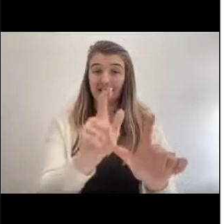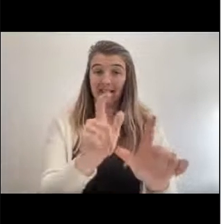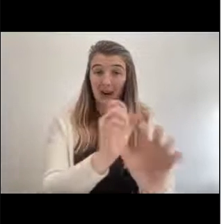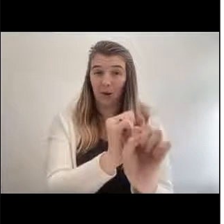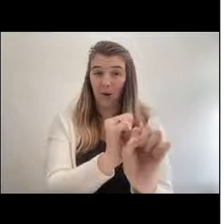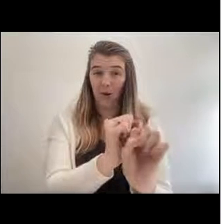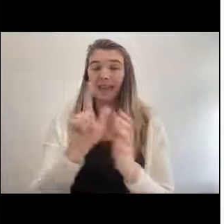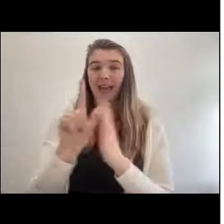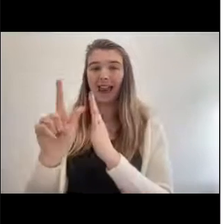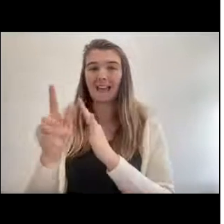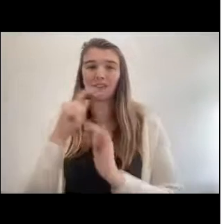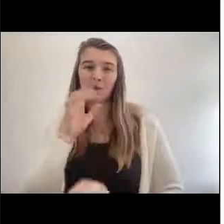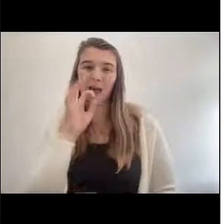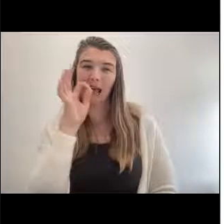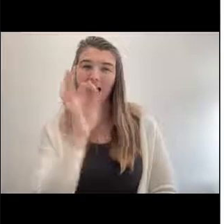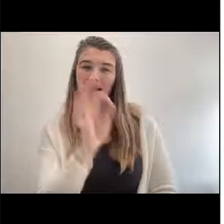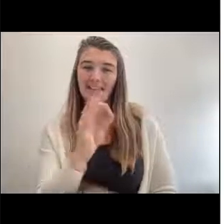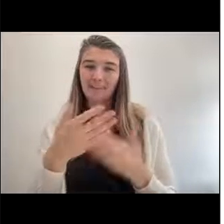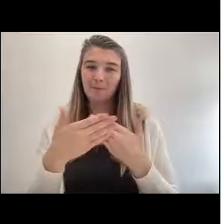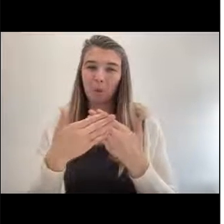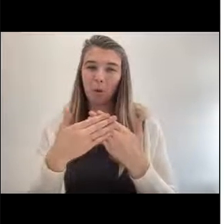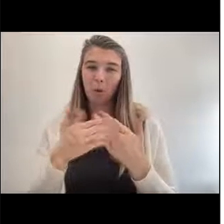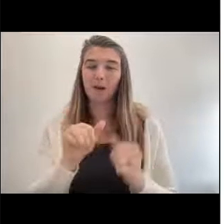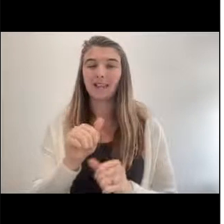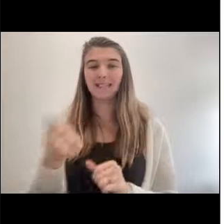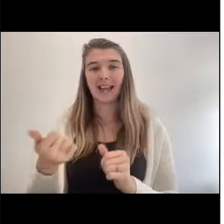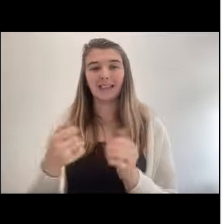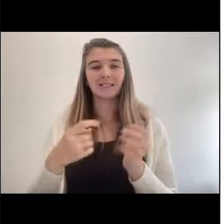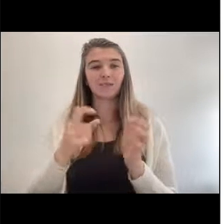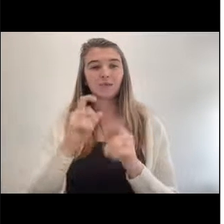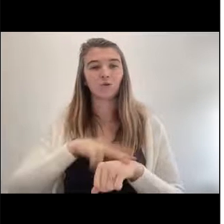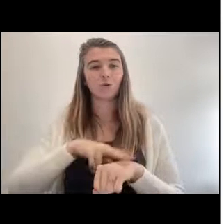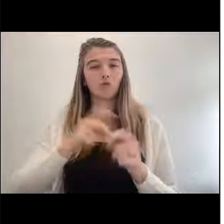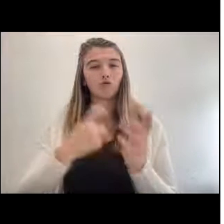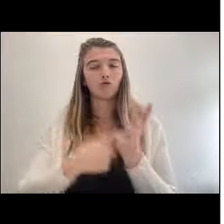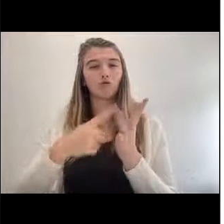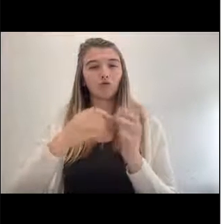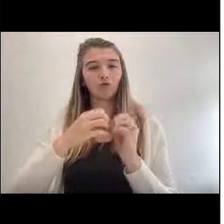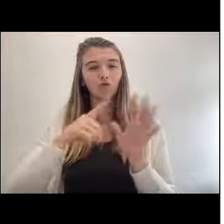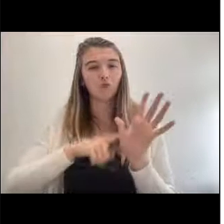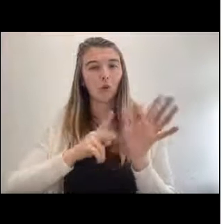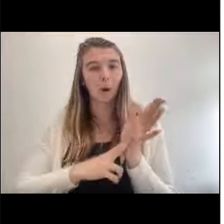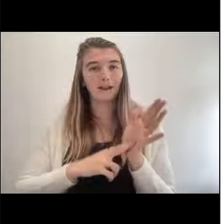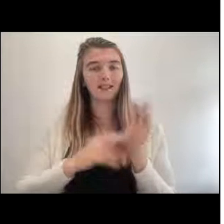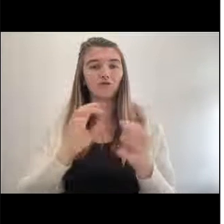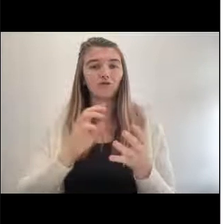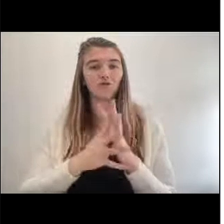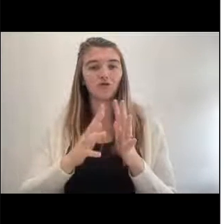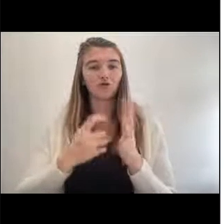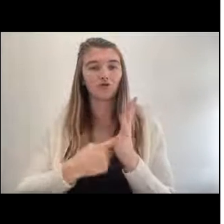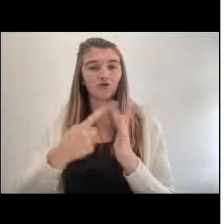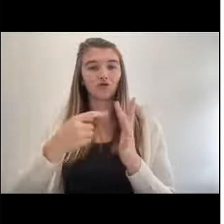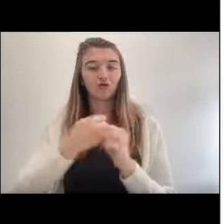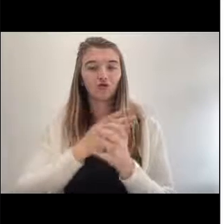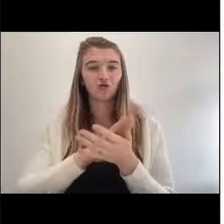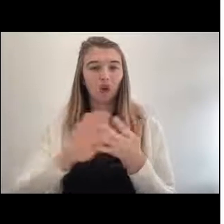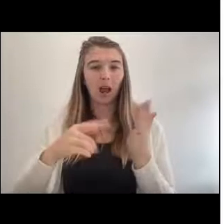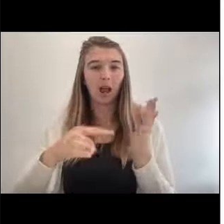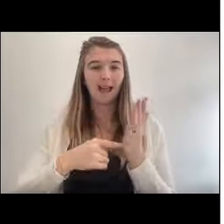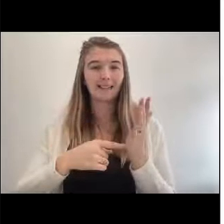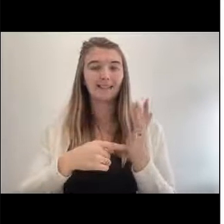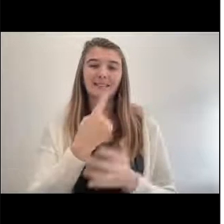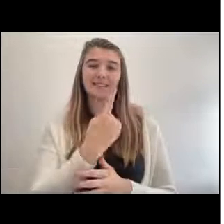well. Next up, we have Dr. Robin Wright. As I mentioned, Robin is a postdoctoral fellow in Morgan Langell's group at